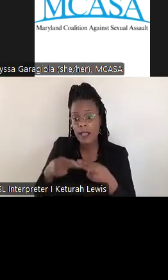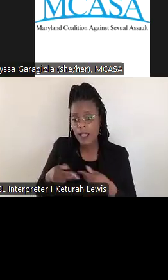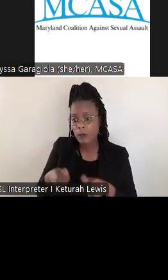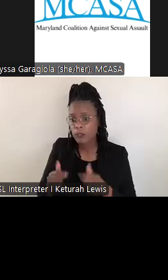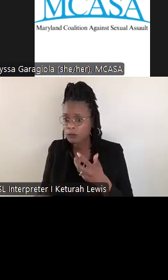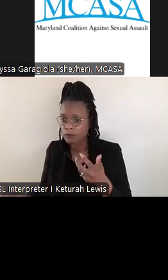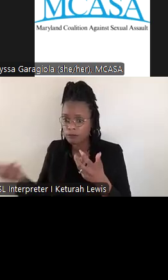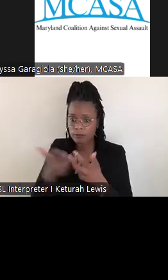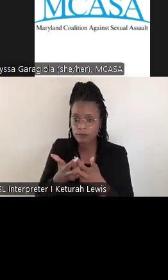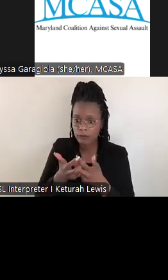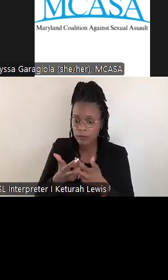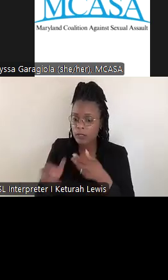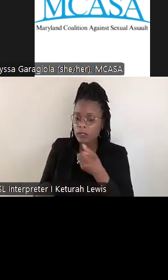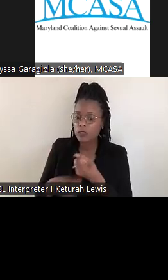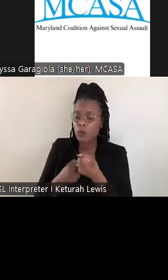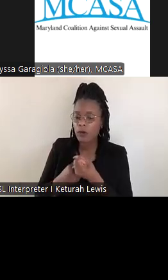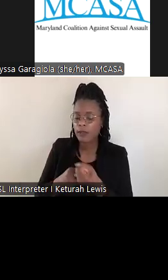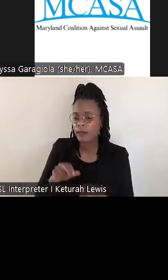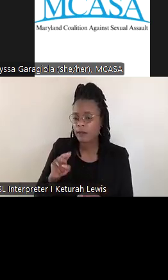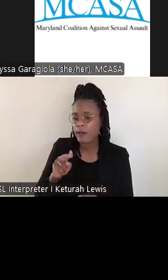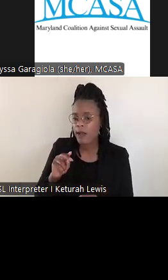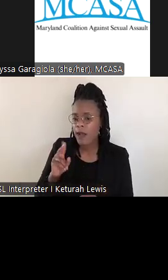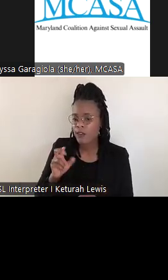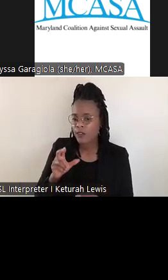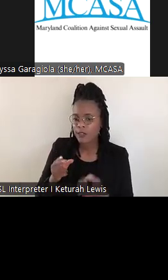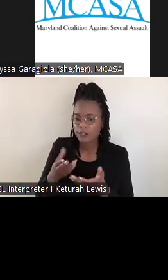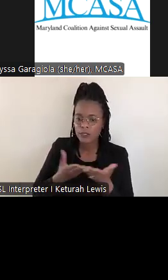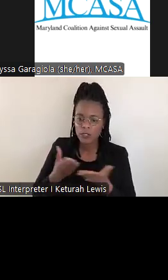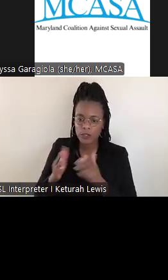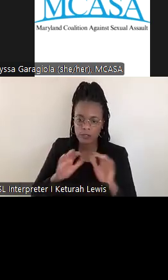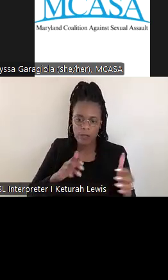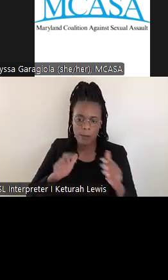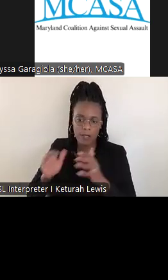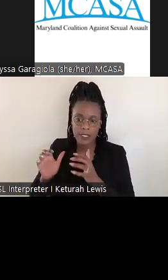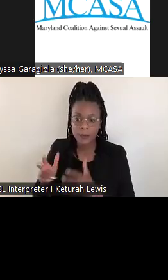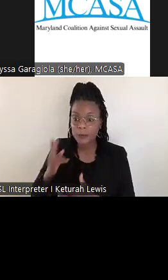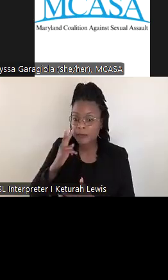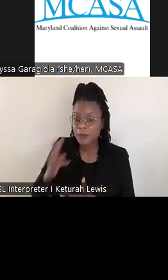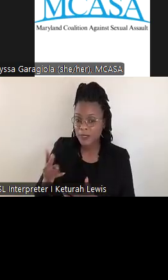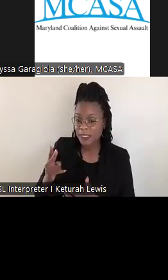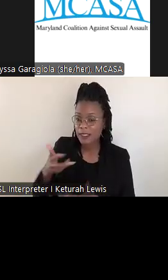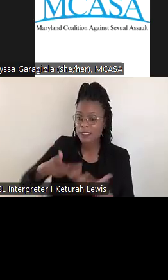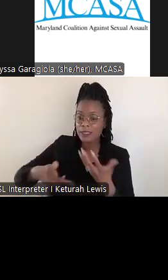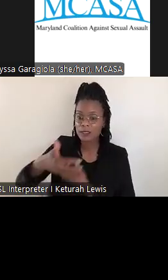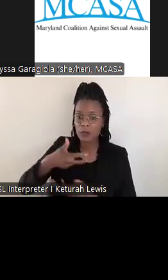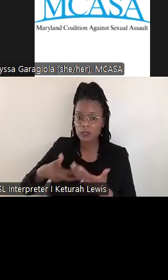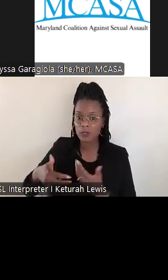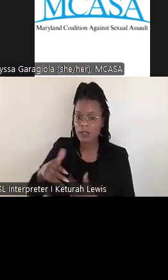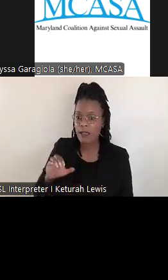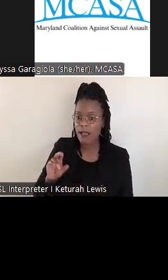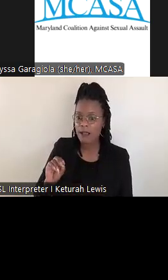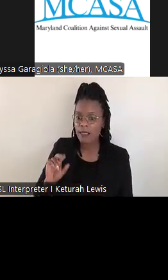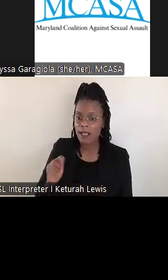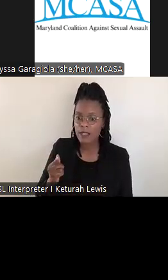to serving underserved populations. So as you can see, this is a socio-ecological model. It's a way of looking